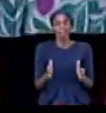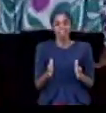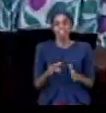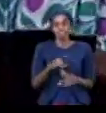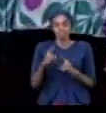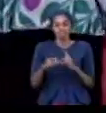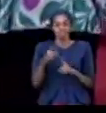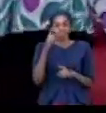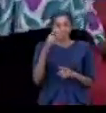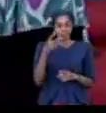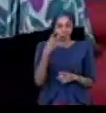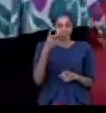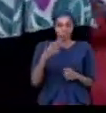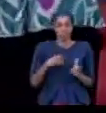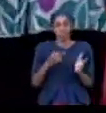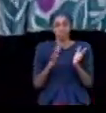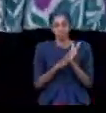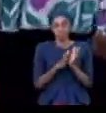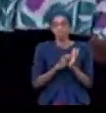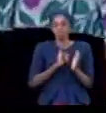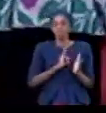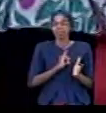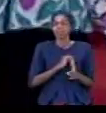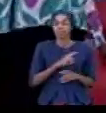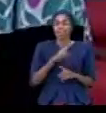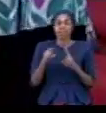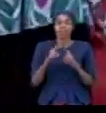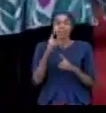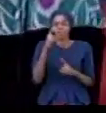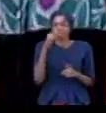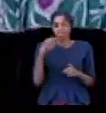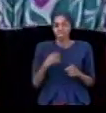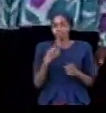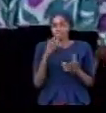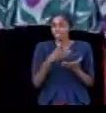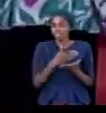When you see me praise, I praise like a winner, man.